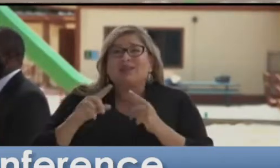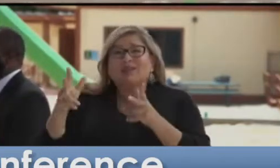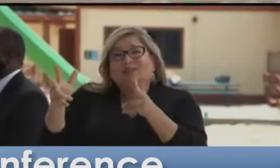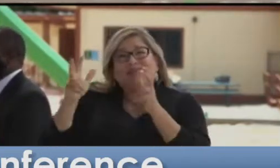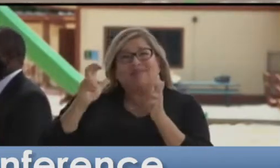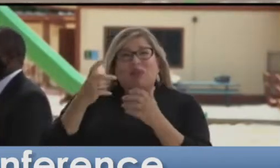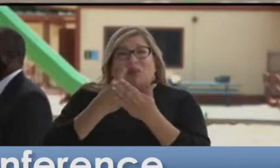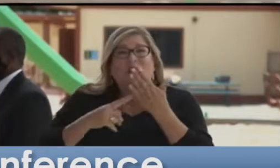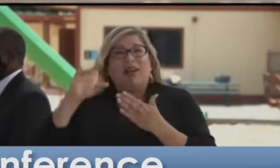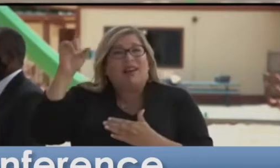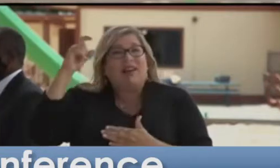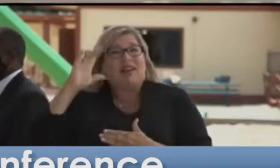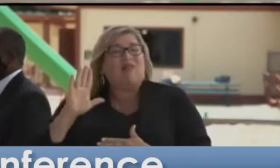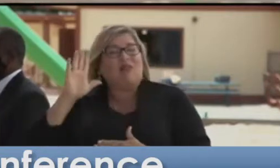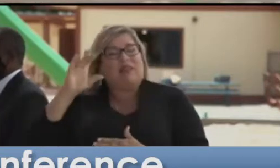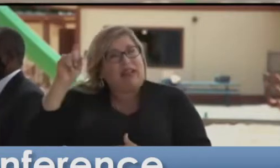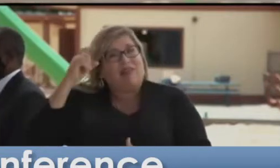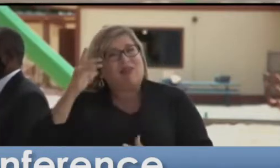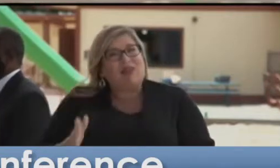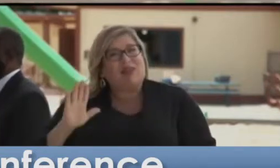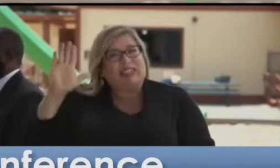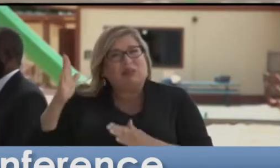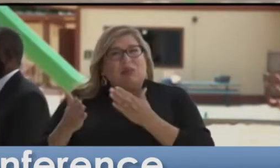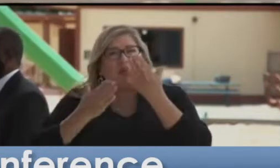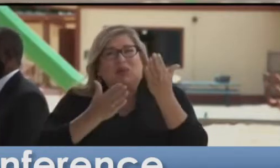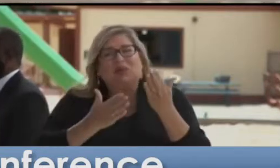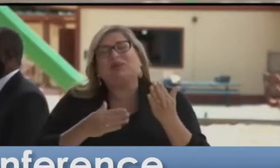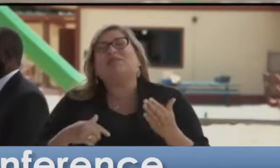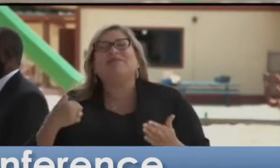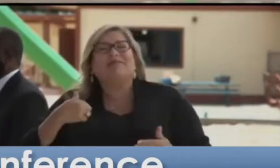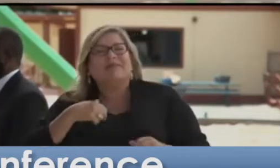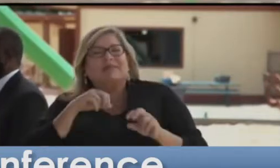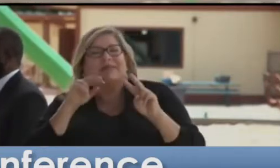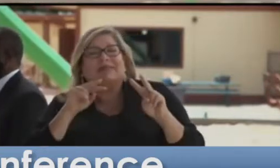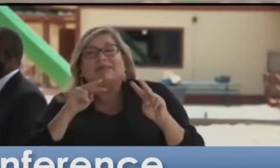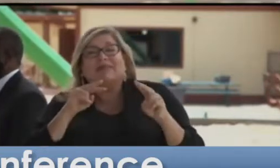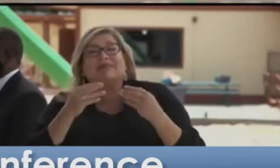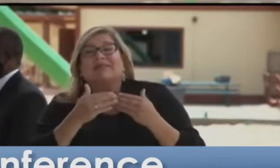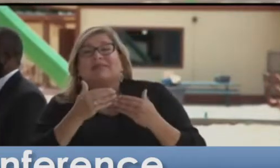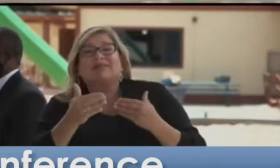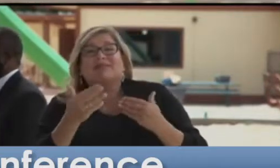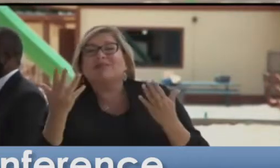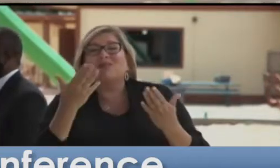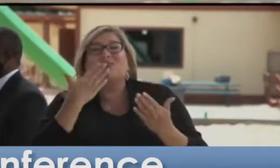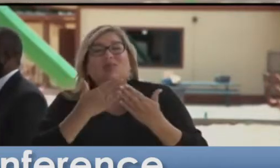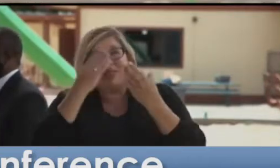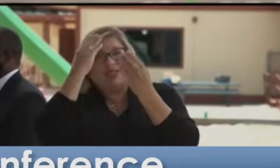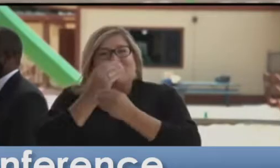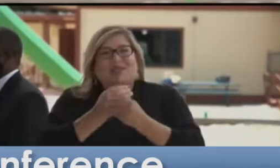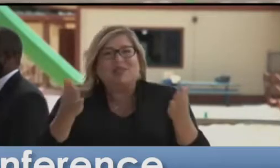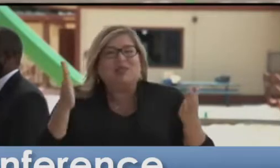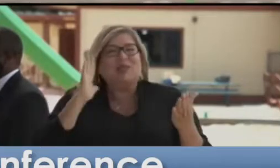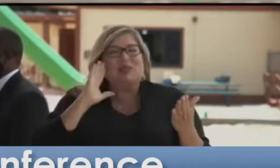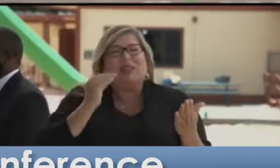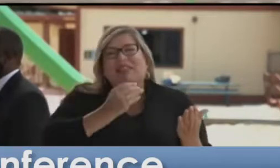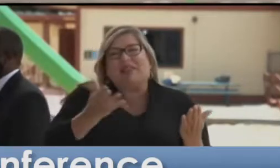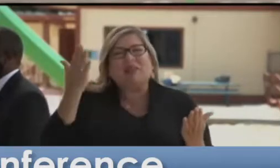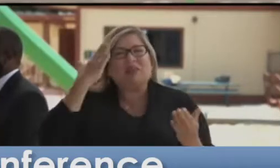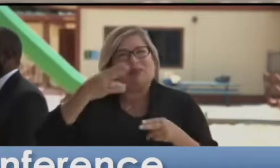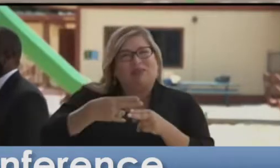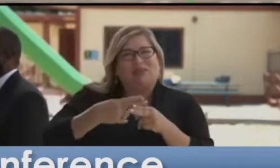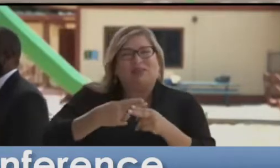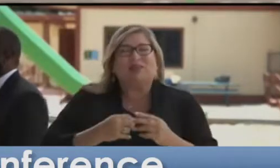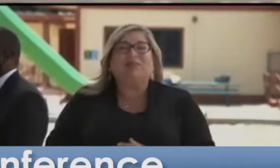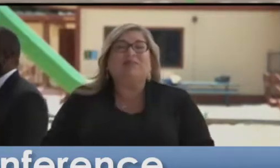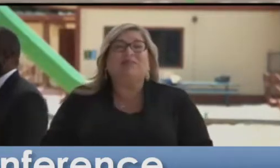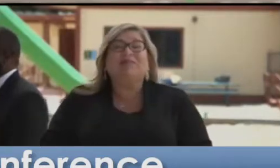governor's proposal, and we're looking forward to the great news that he's going to share with us very, very shortly.